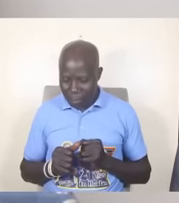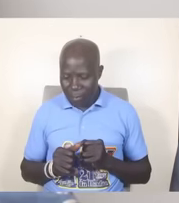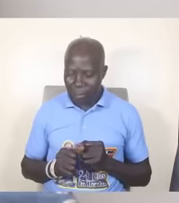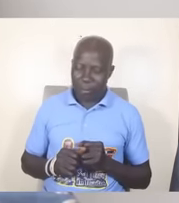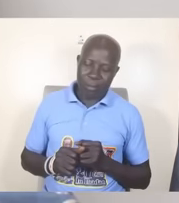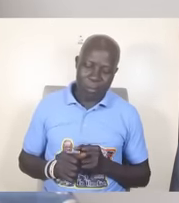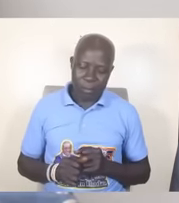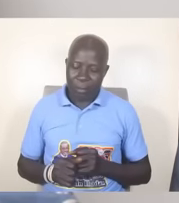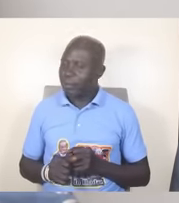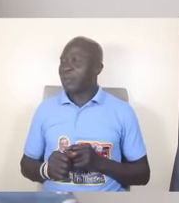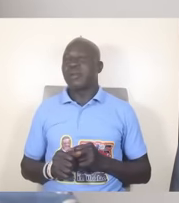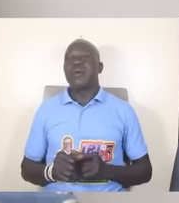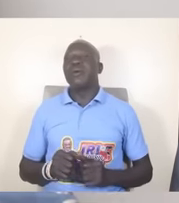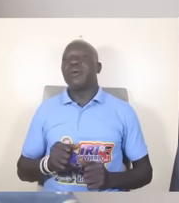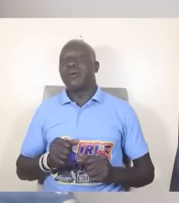se pe oluwa